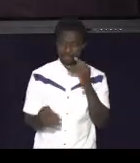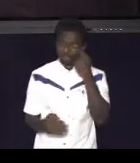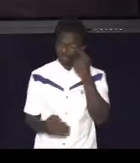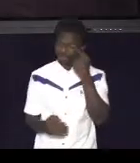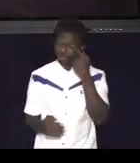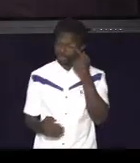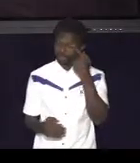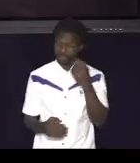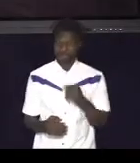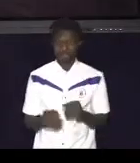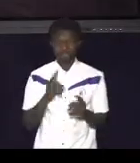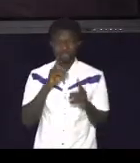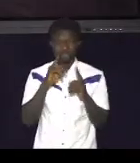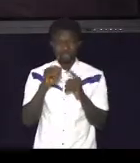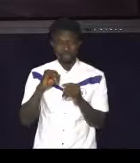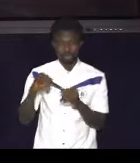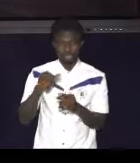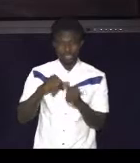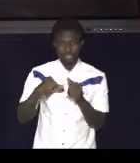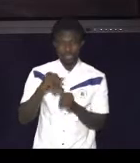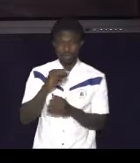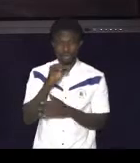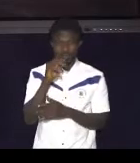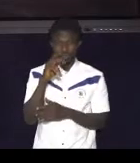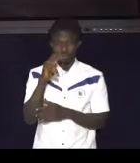complete. Now, talking about fitness,